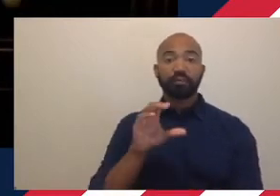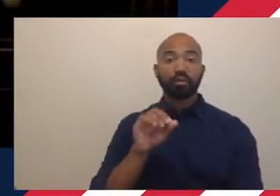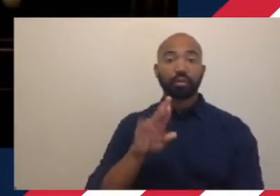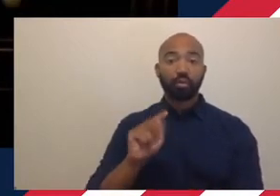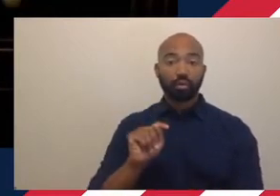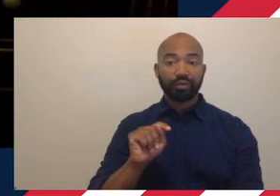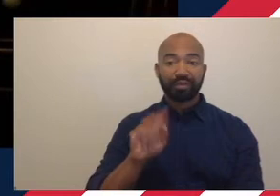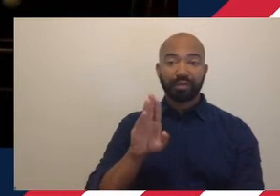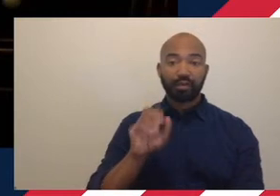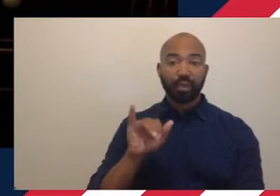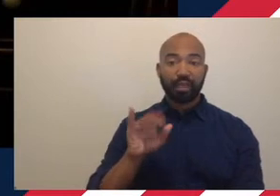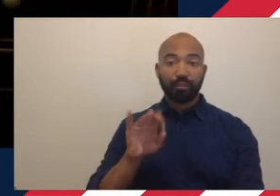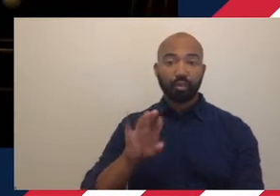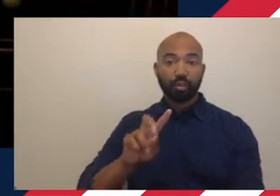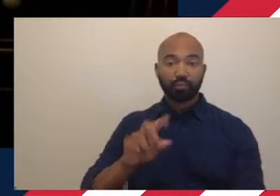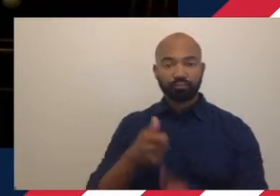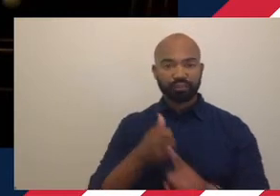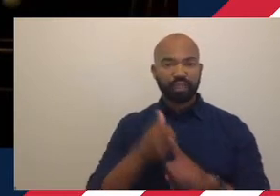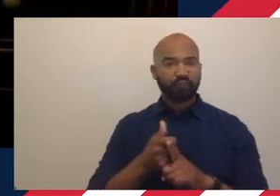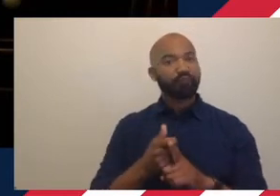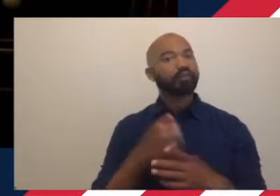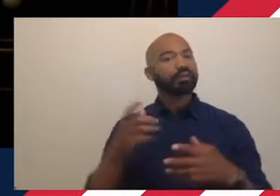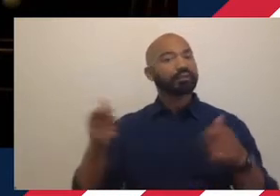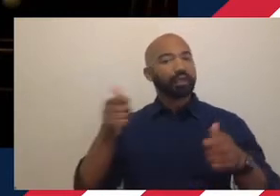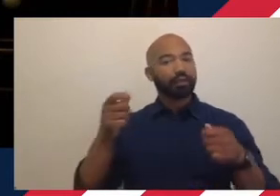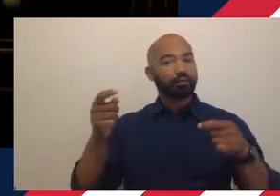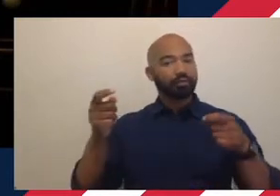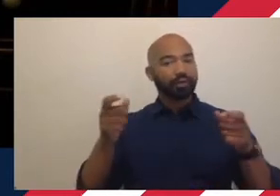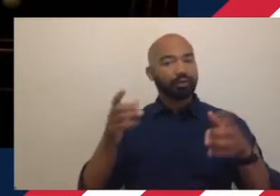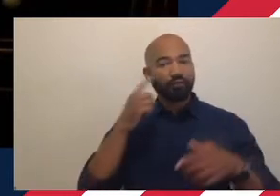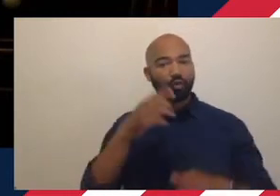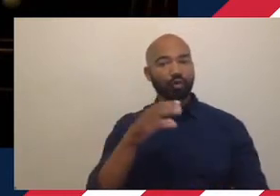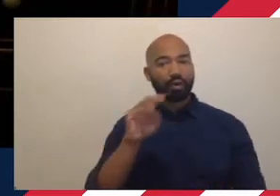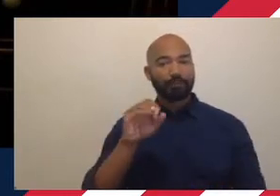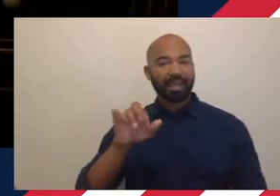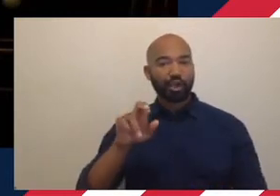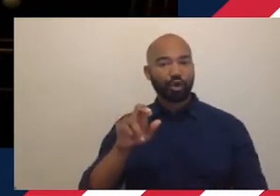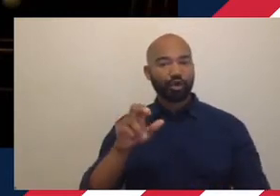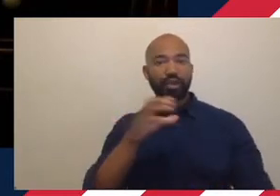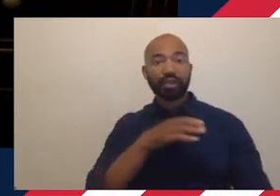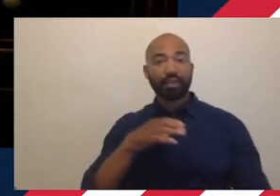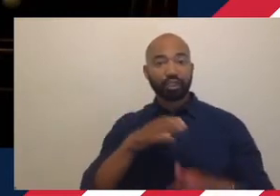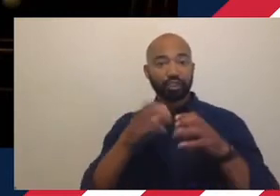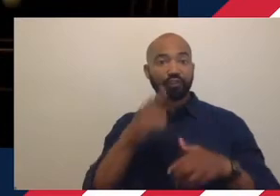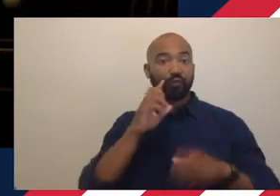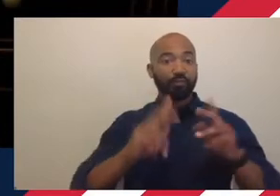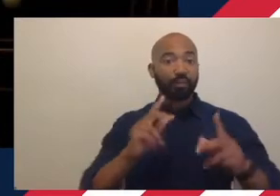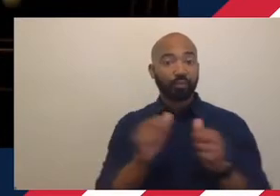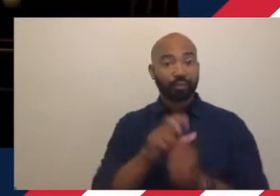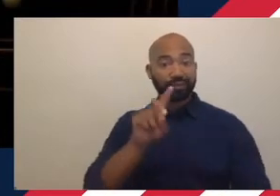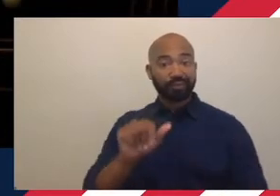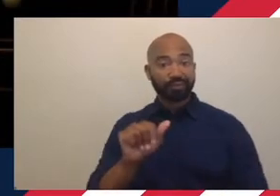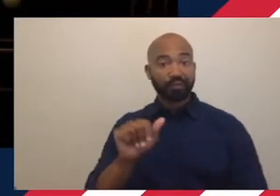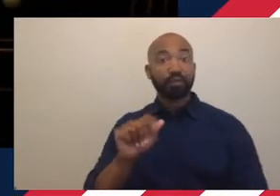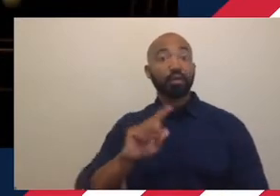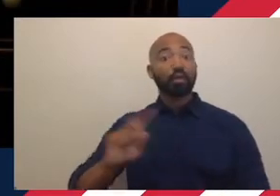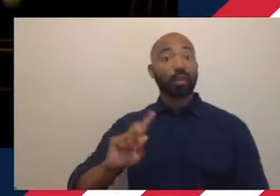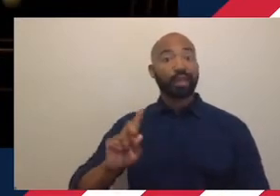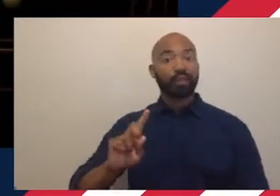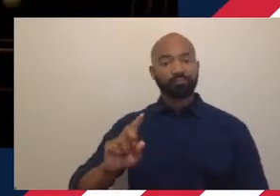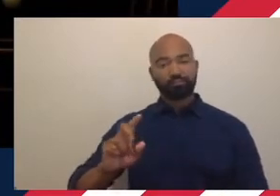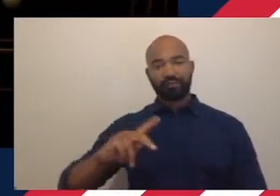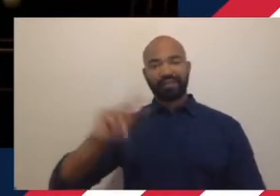the Executive Director of the Mayor's Commission on People with Disabilities in the City of